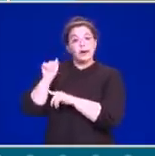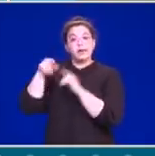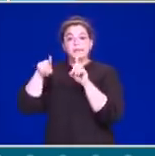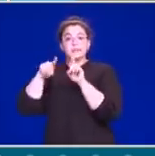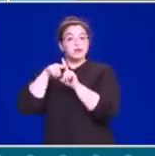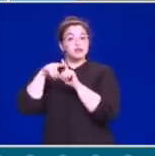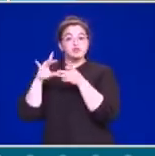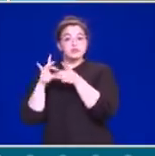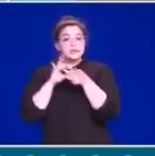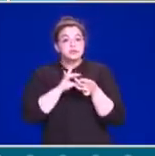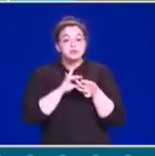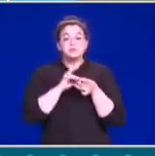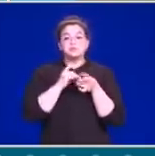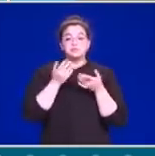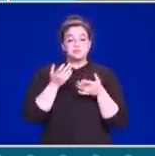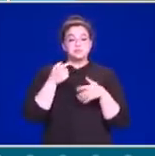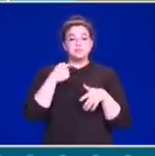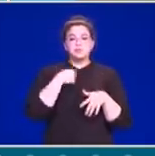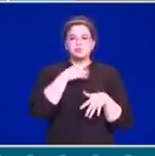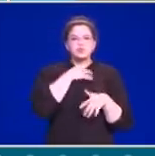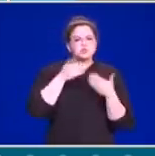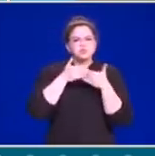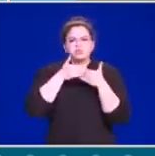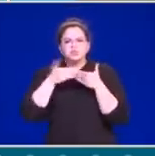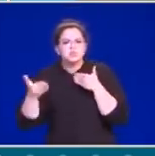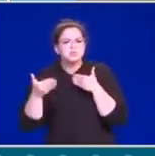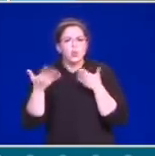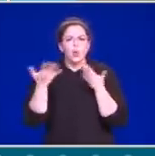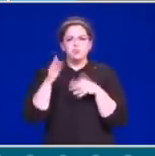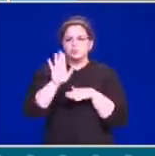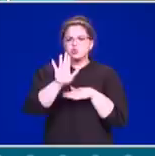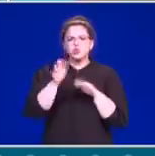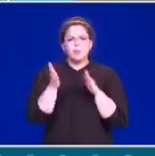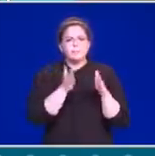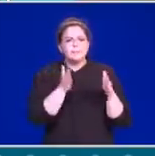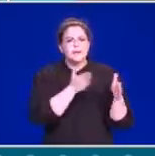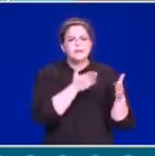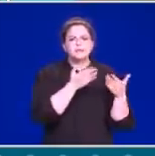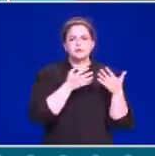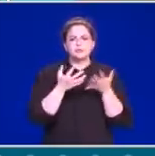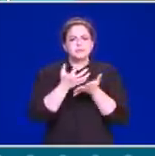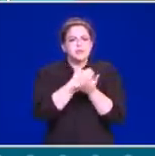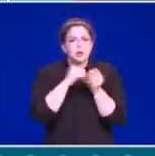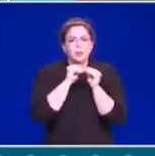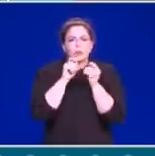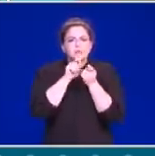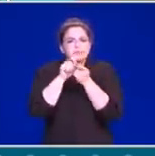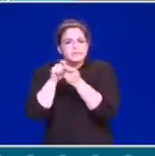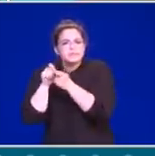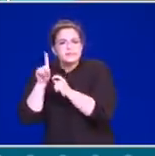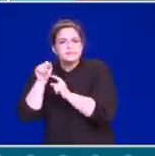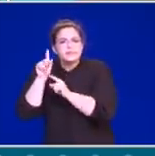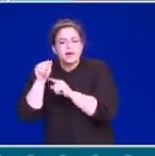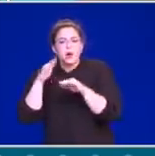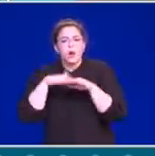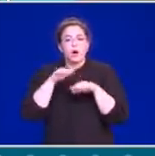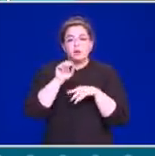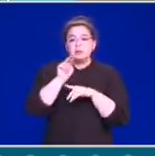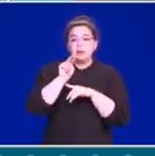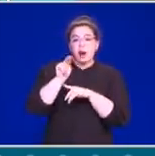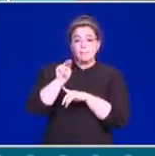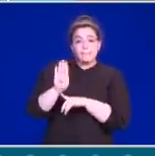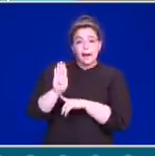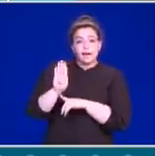plus relationships. I'm wondering, moving forward, what the Bureau's plans are to collect more detailed information on non-binary